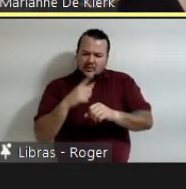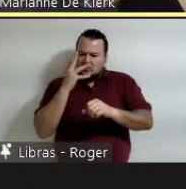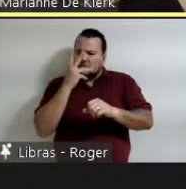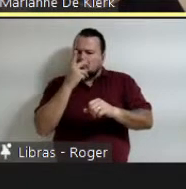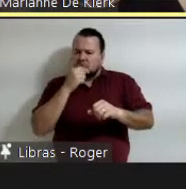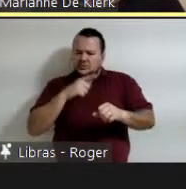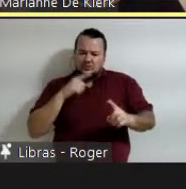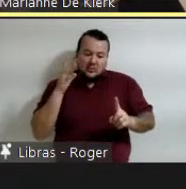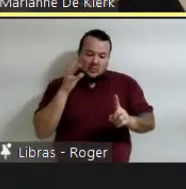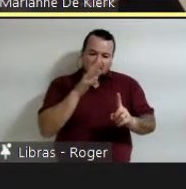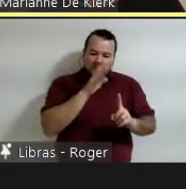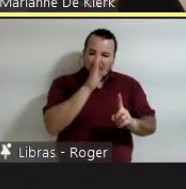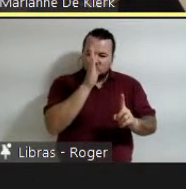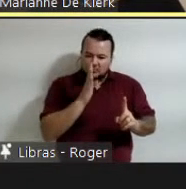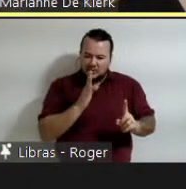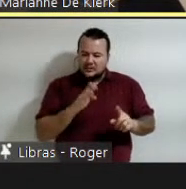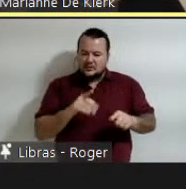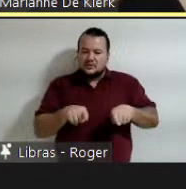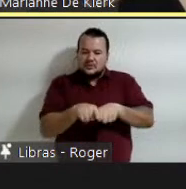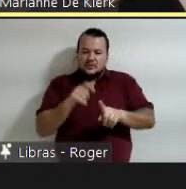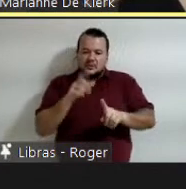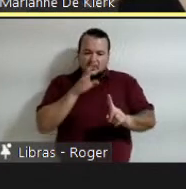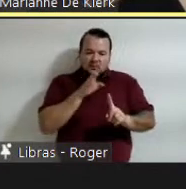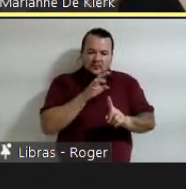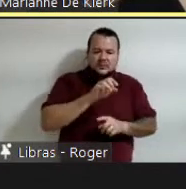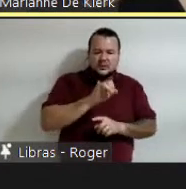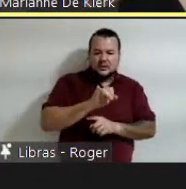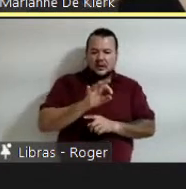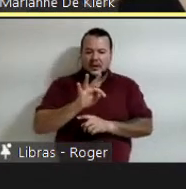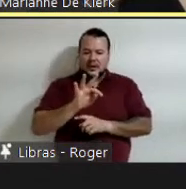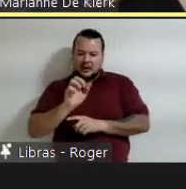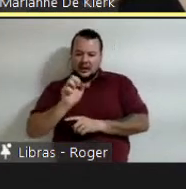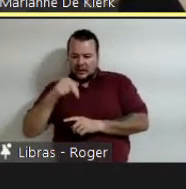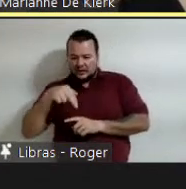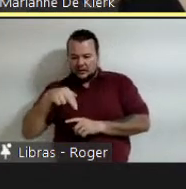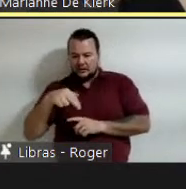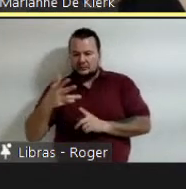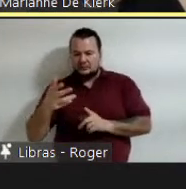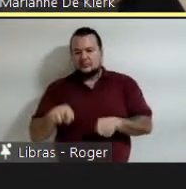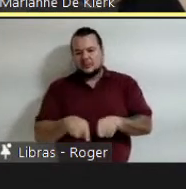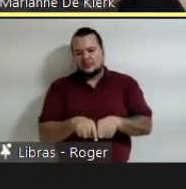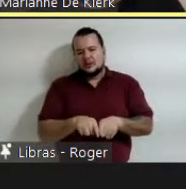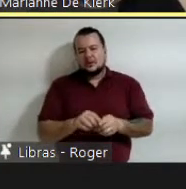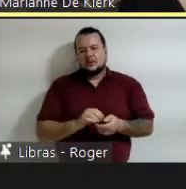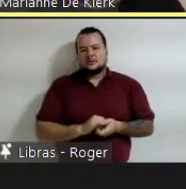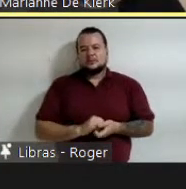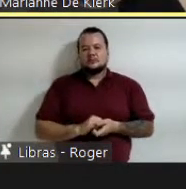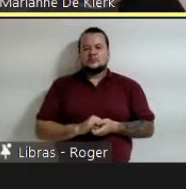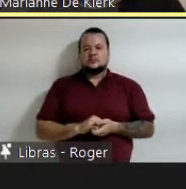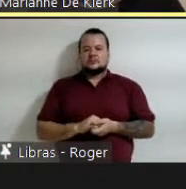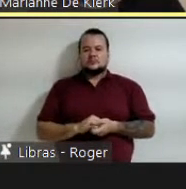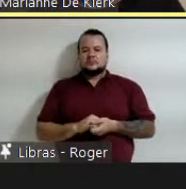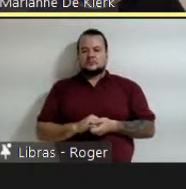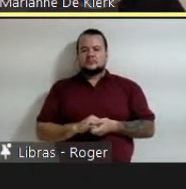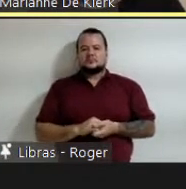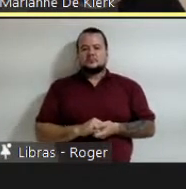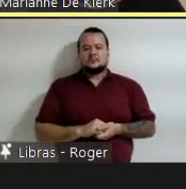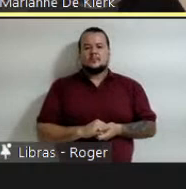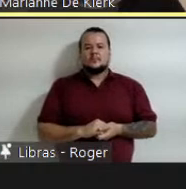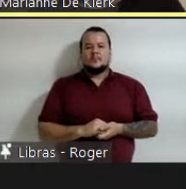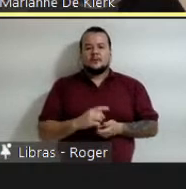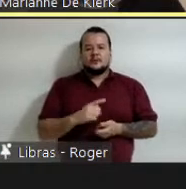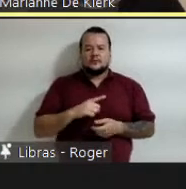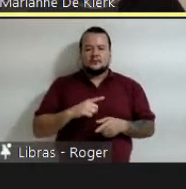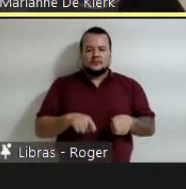the building. The top discovery by Alexis Perler, now removed from the building because it was under threat. One of the most valuable paintings